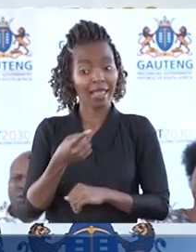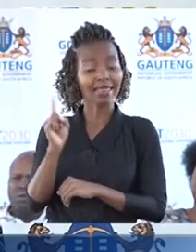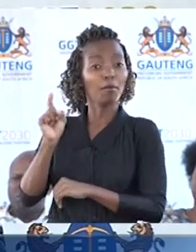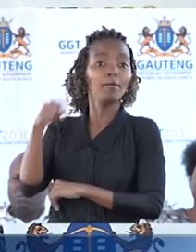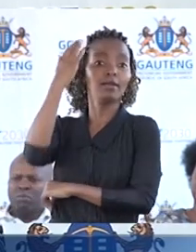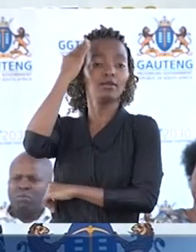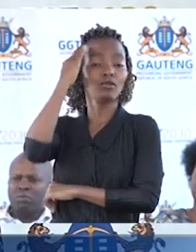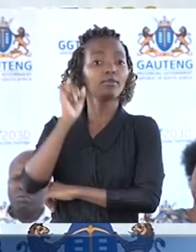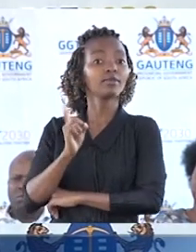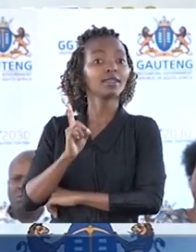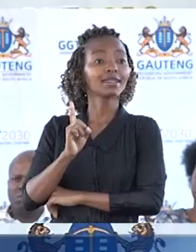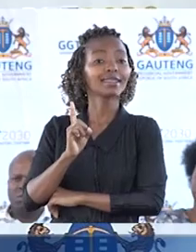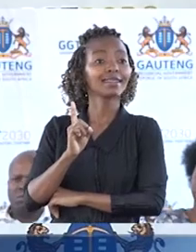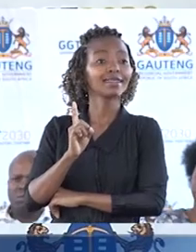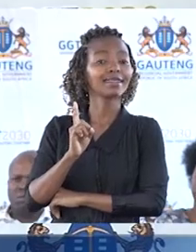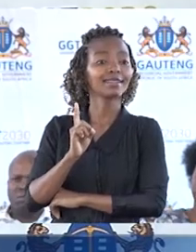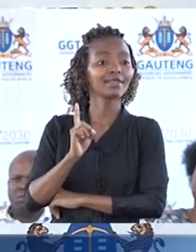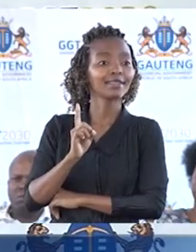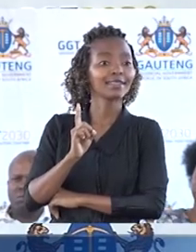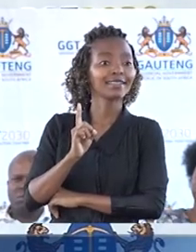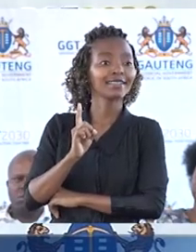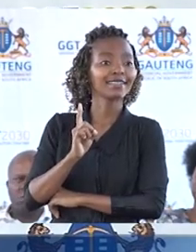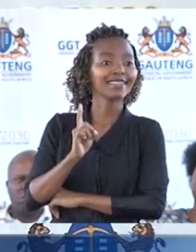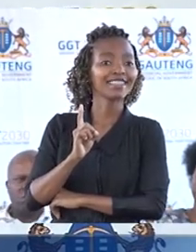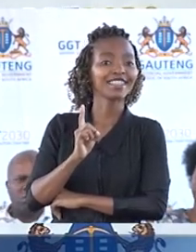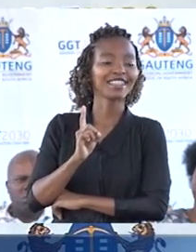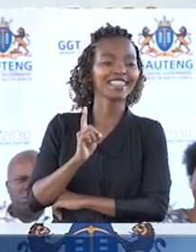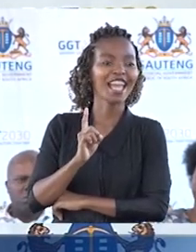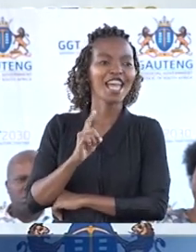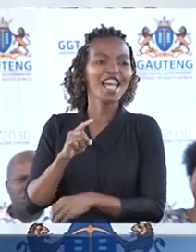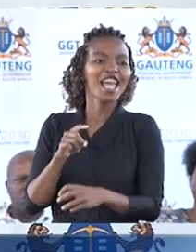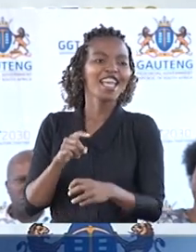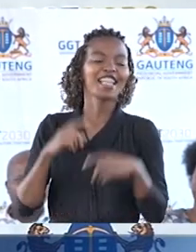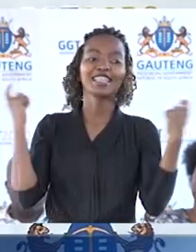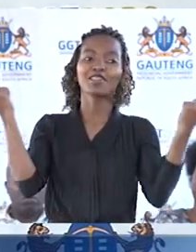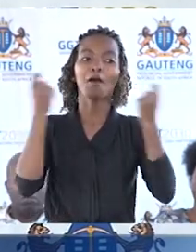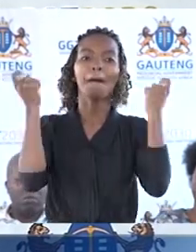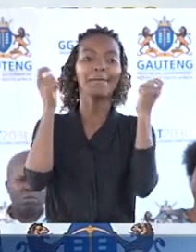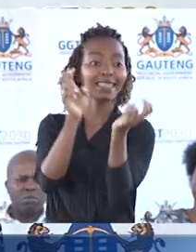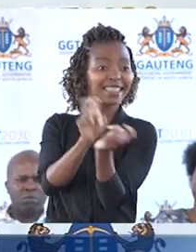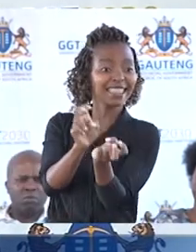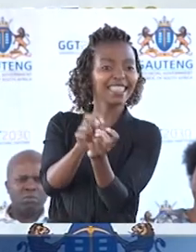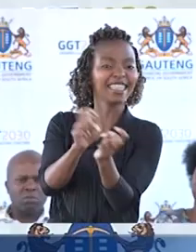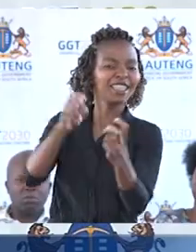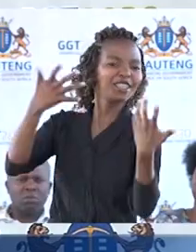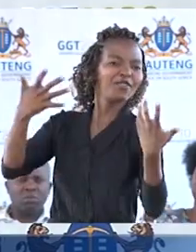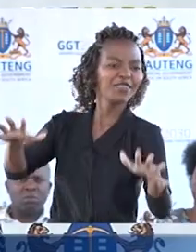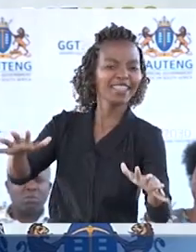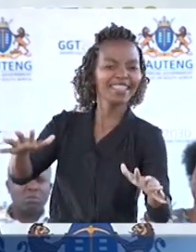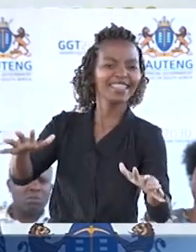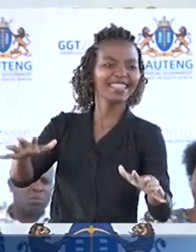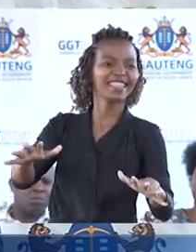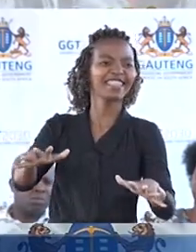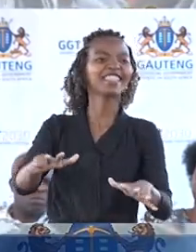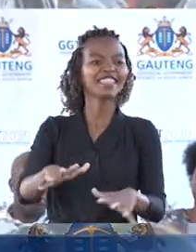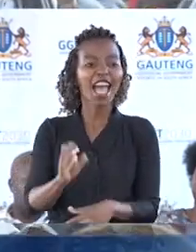know mokete wa magotlo o fihlile mafellong a o legotlo sepela. We